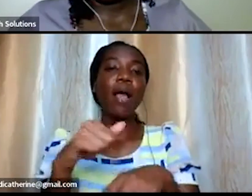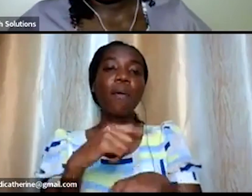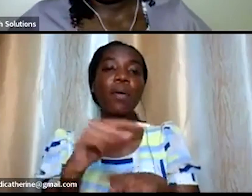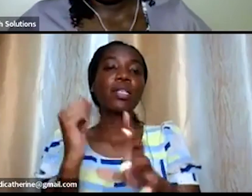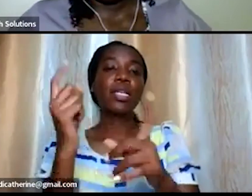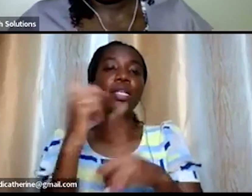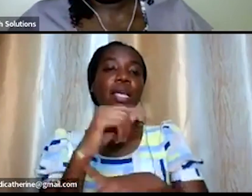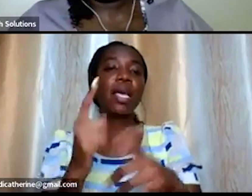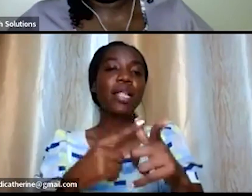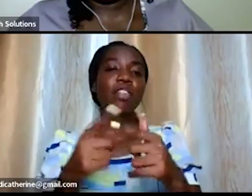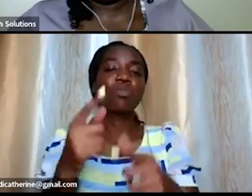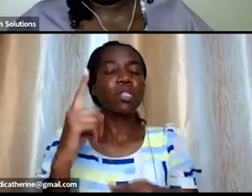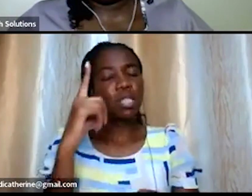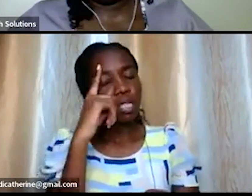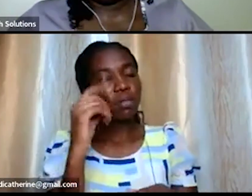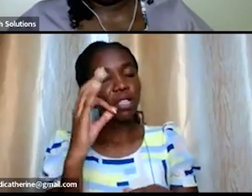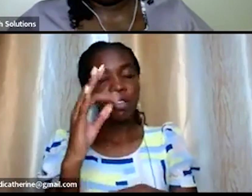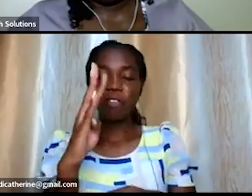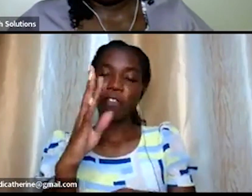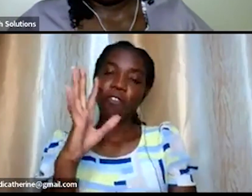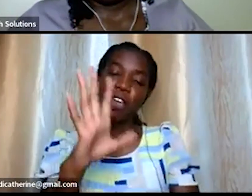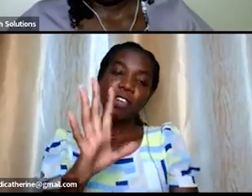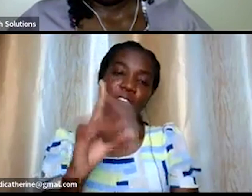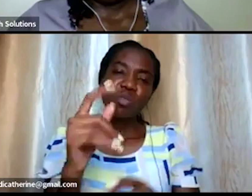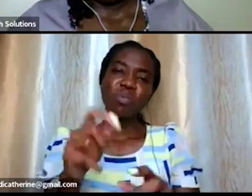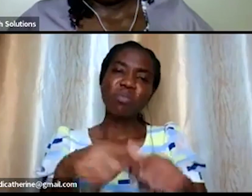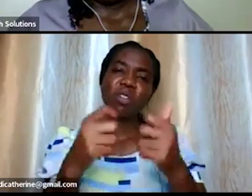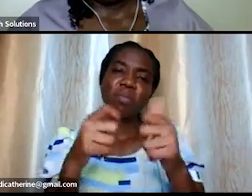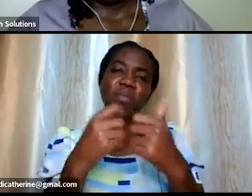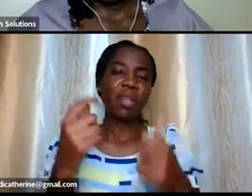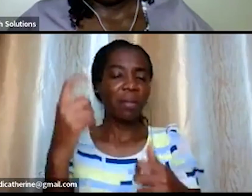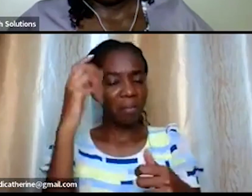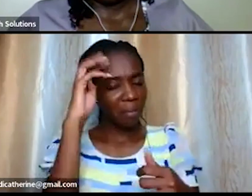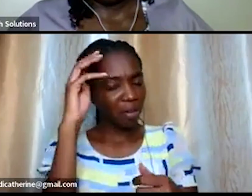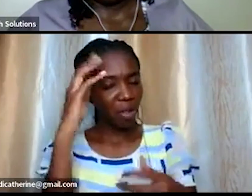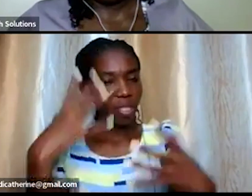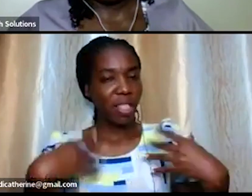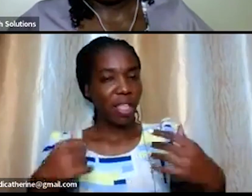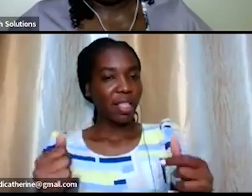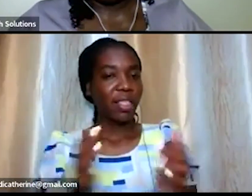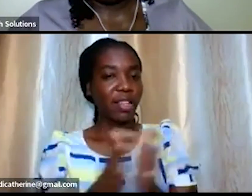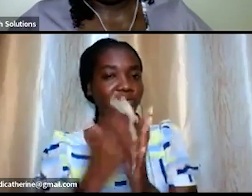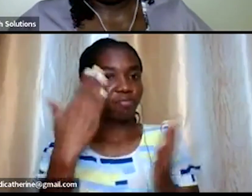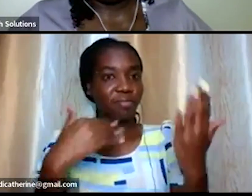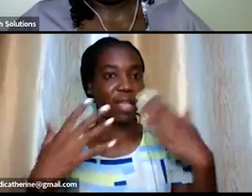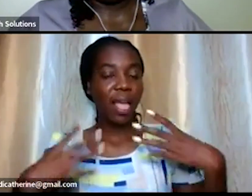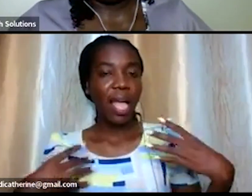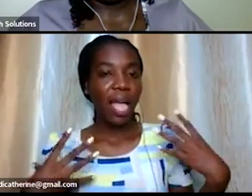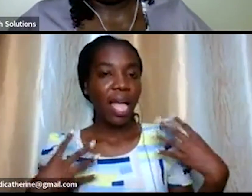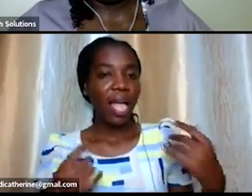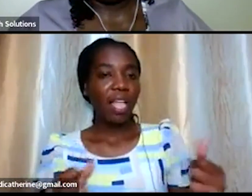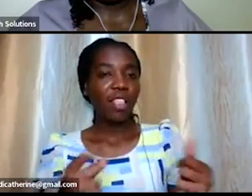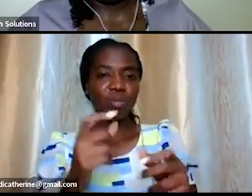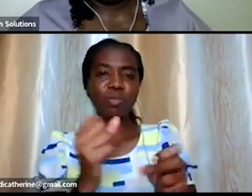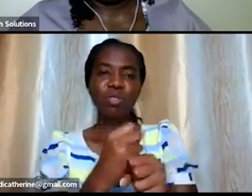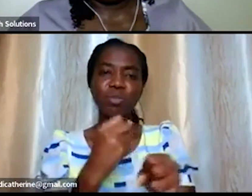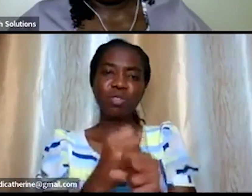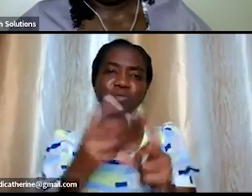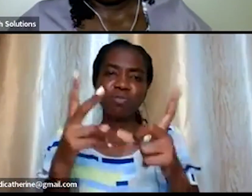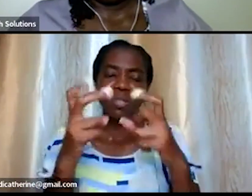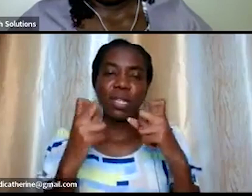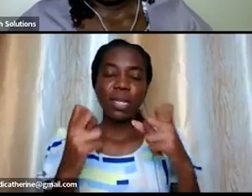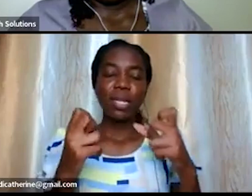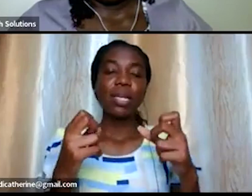3 or 4 or 5, you're just destroying your health, your mental health and physical health. You're not going to be able to catch up with the speed at which the machines are